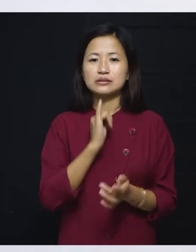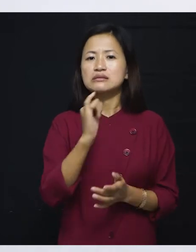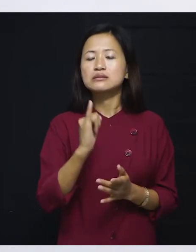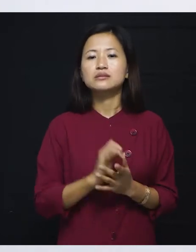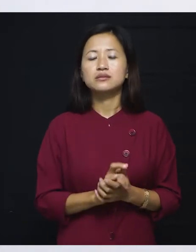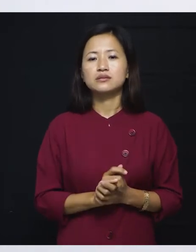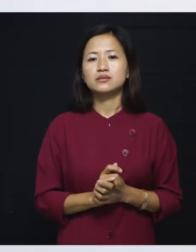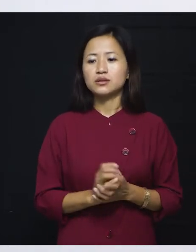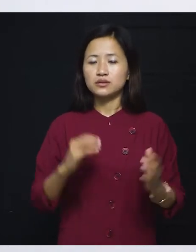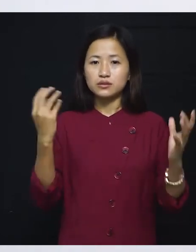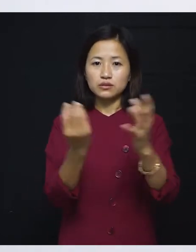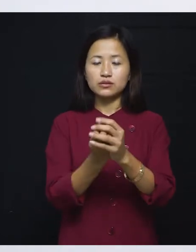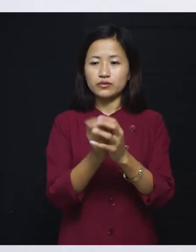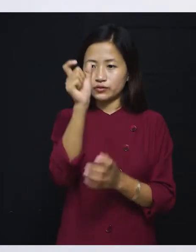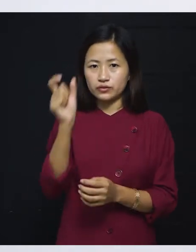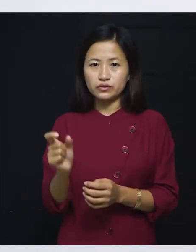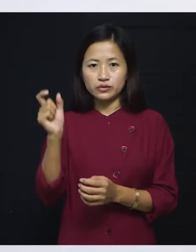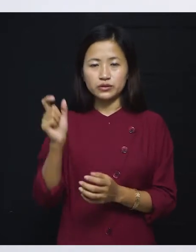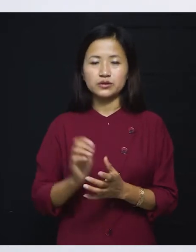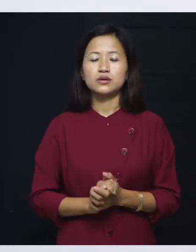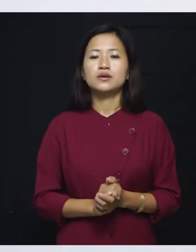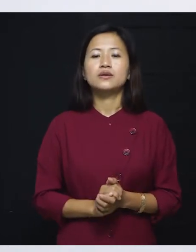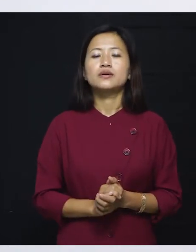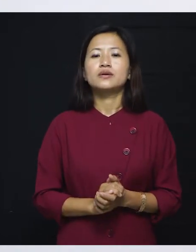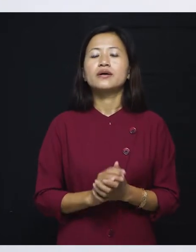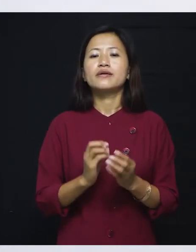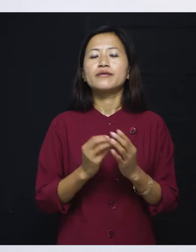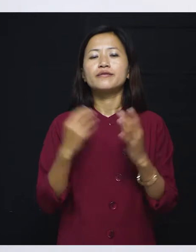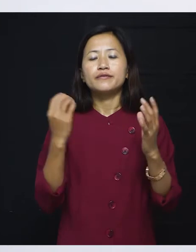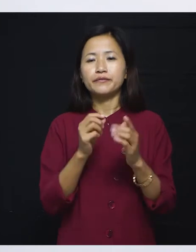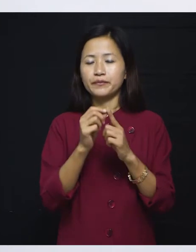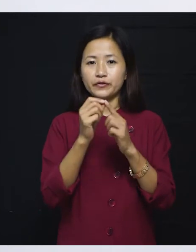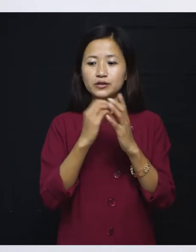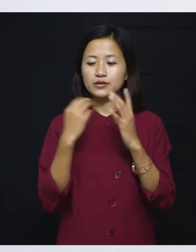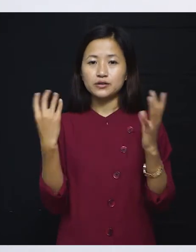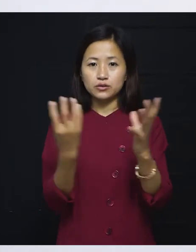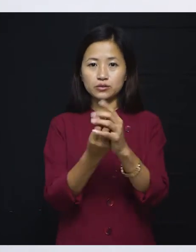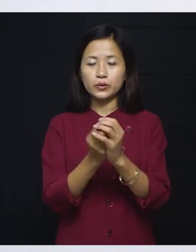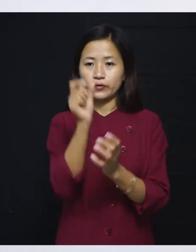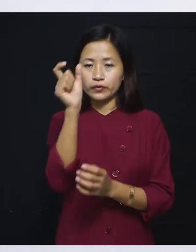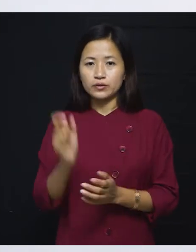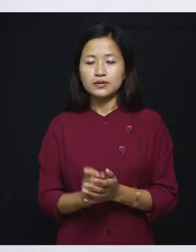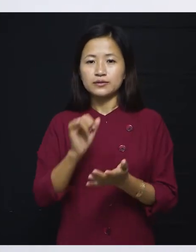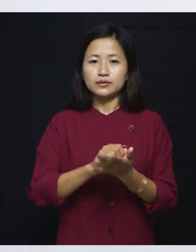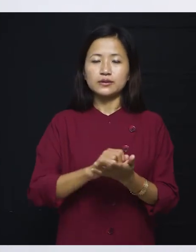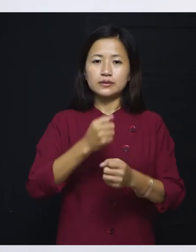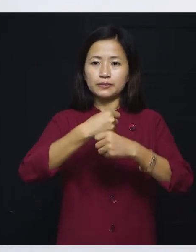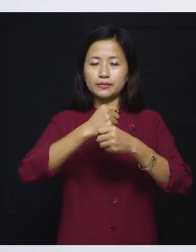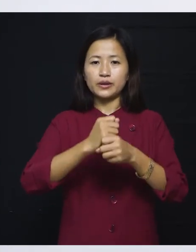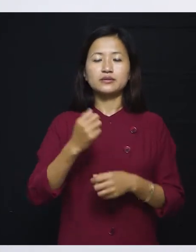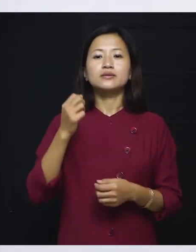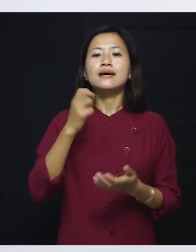A phrase is a group of words. I repeat, a phrase is a group of words that cannot make